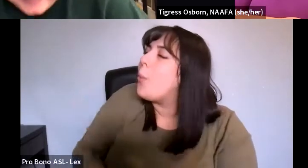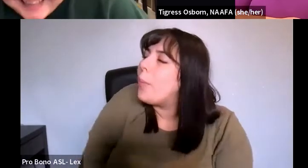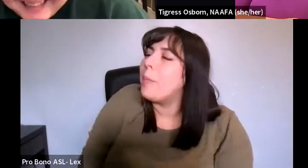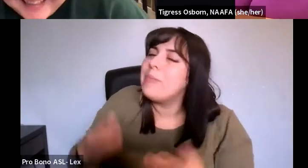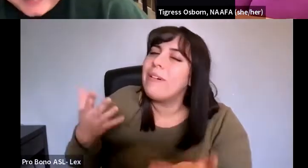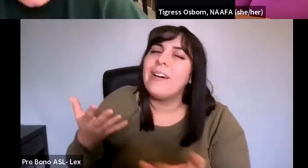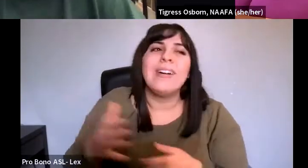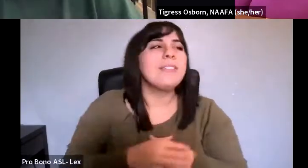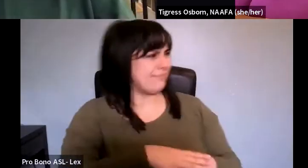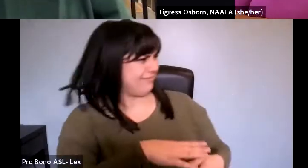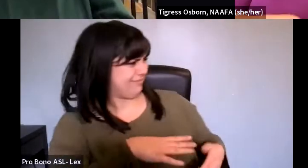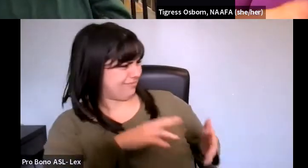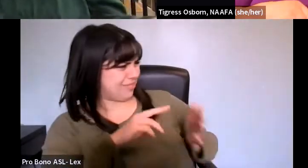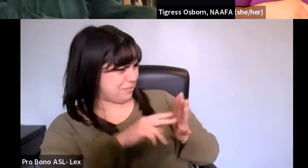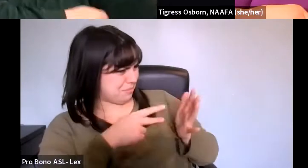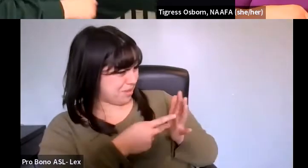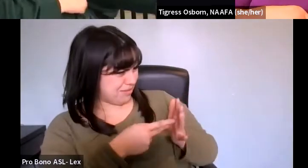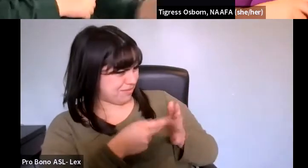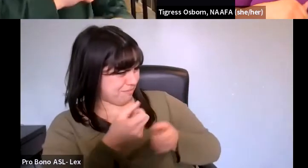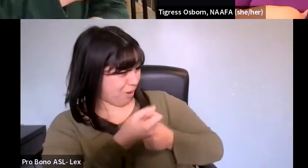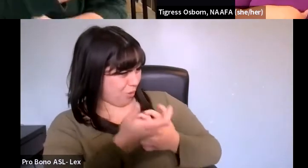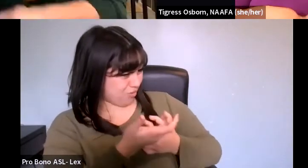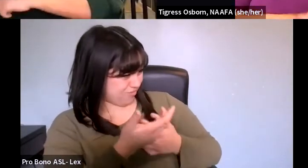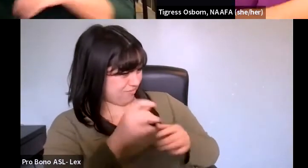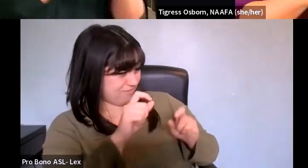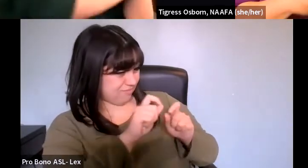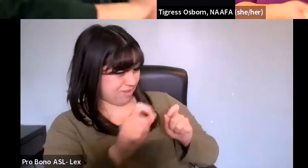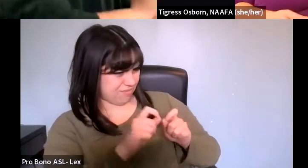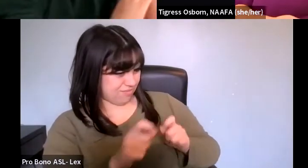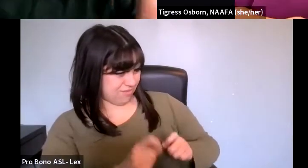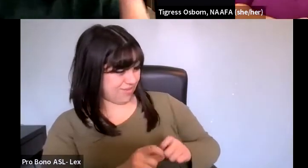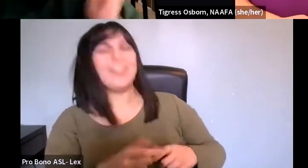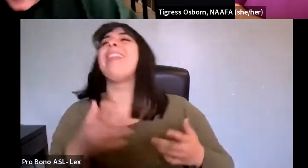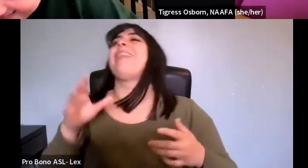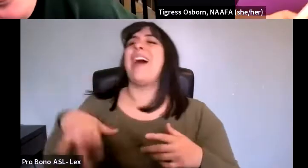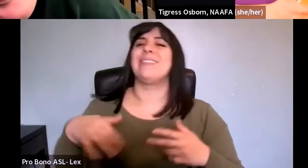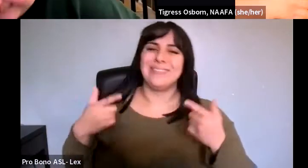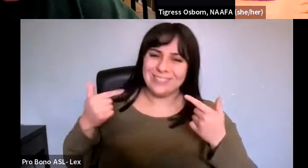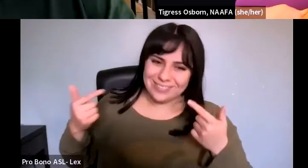I was like, is this what she means by poem? This like bullet point?